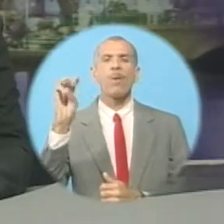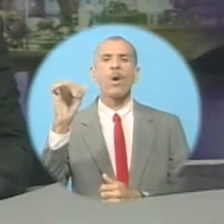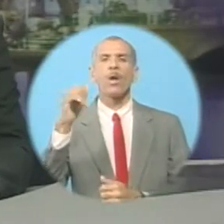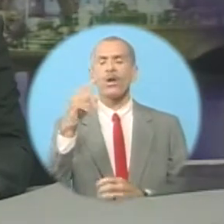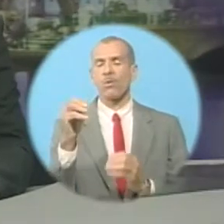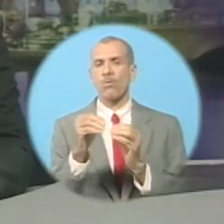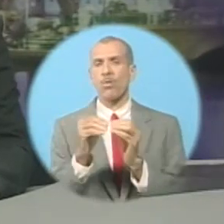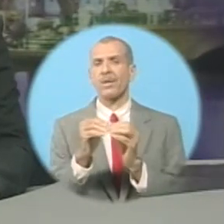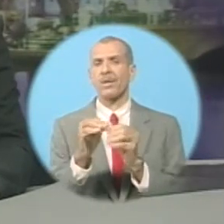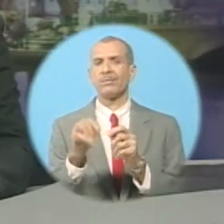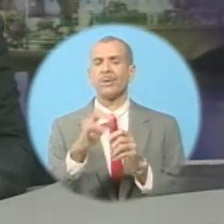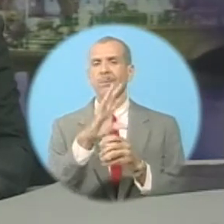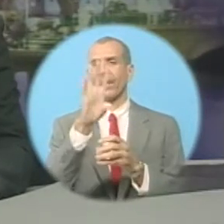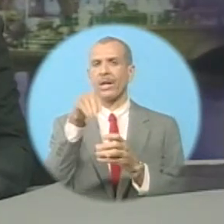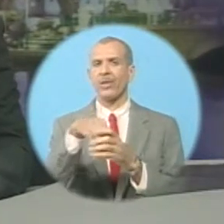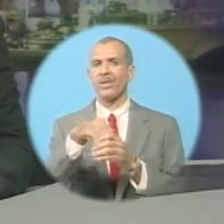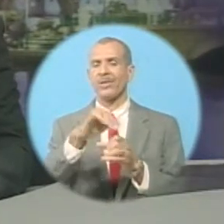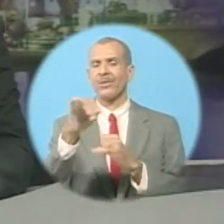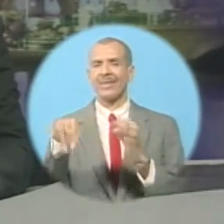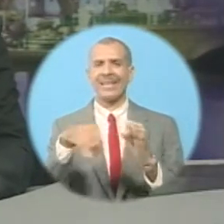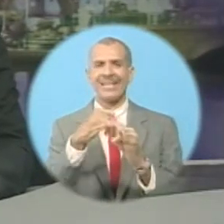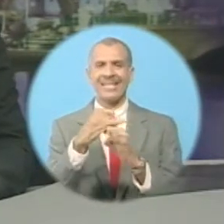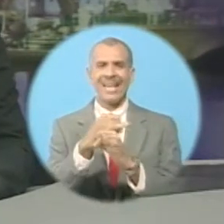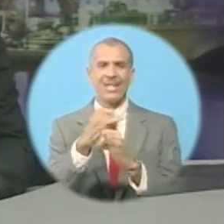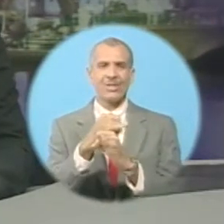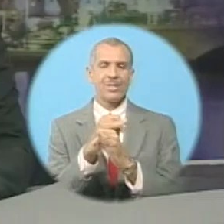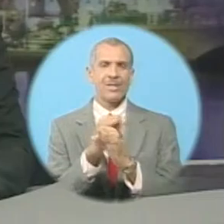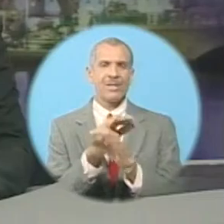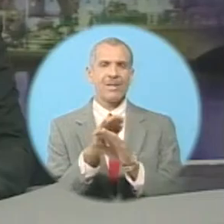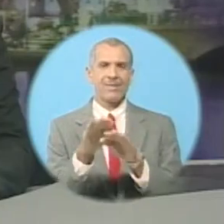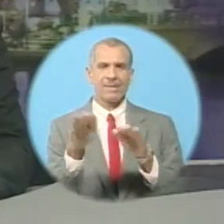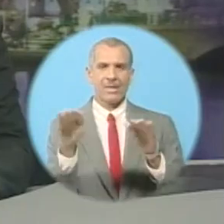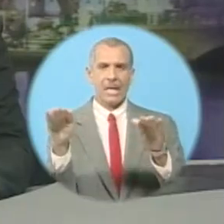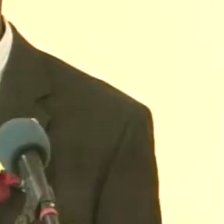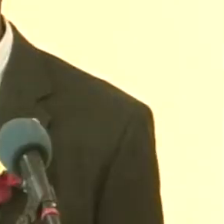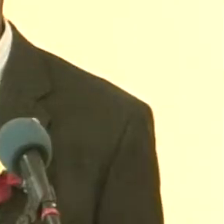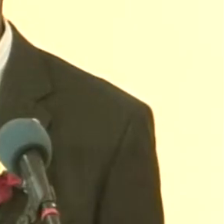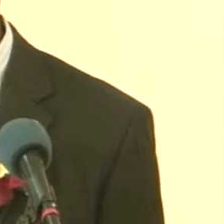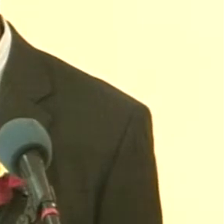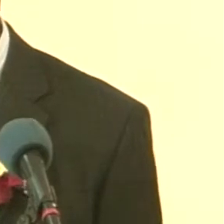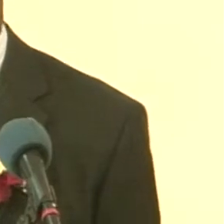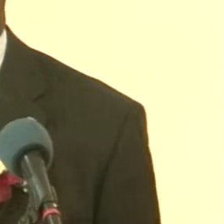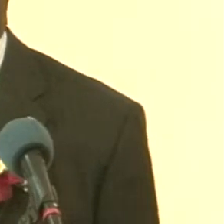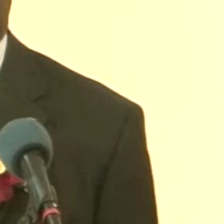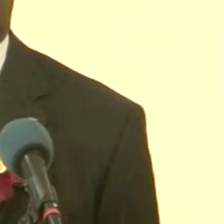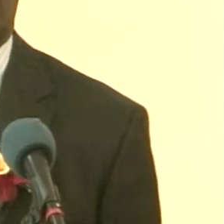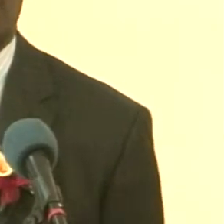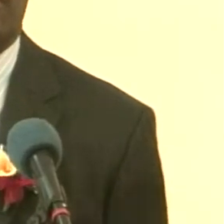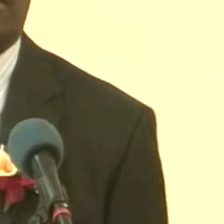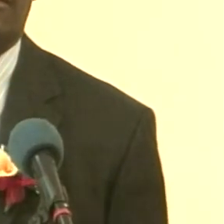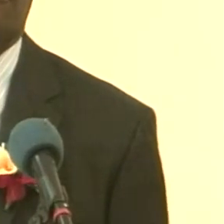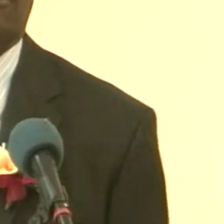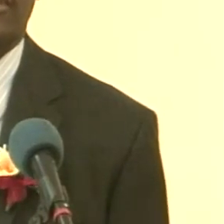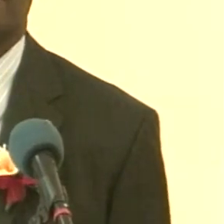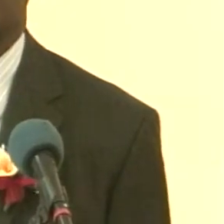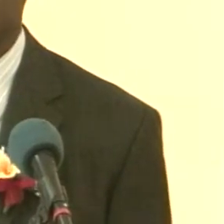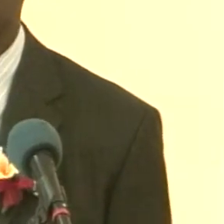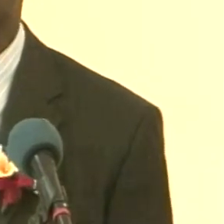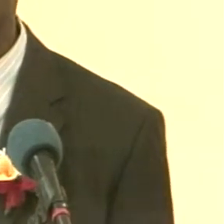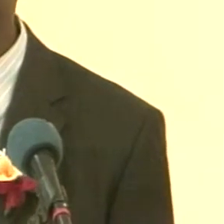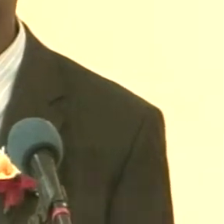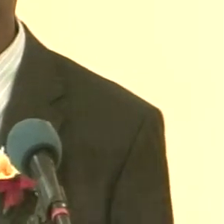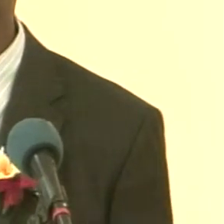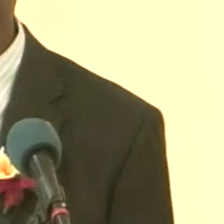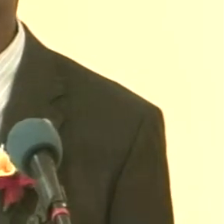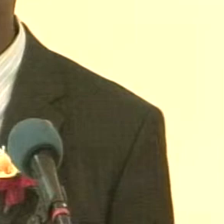strive for inclusion on the international stage. I believe that Barbados referees should be more than